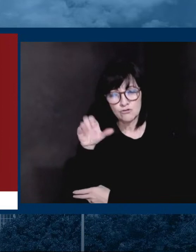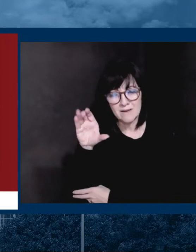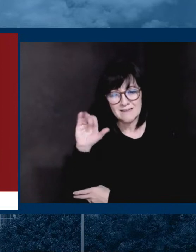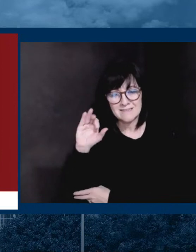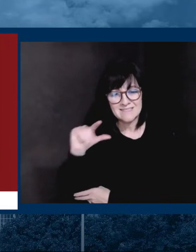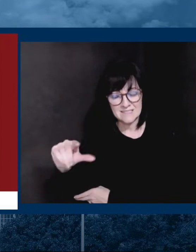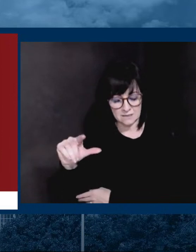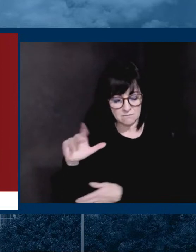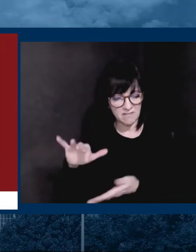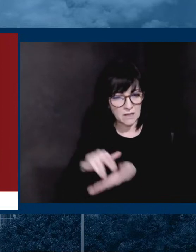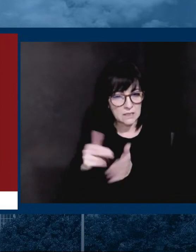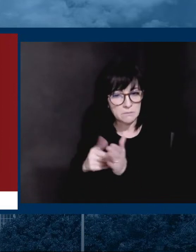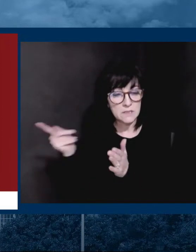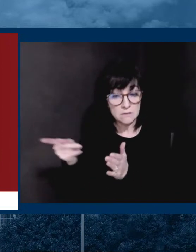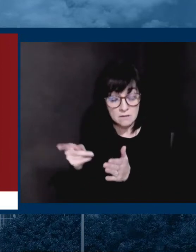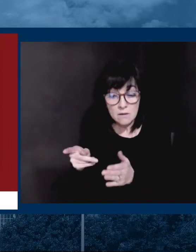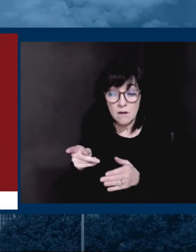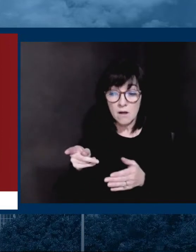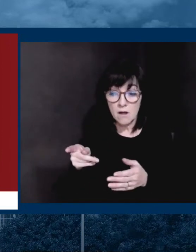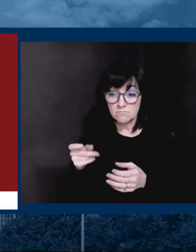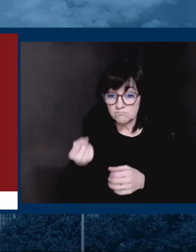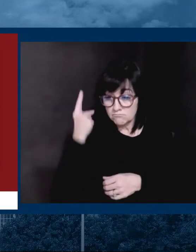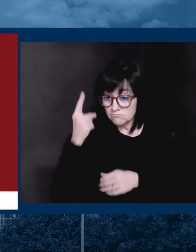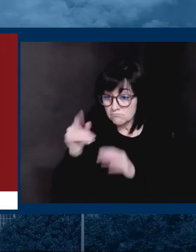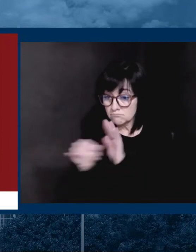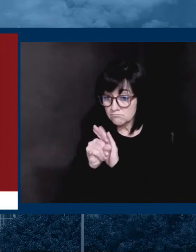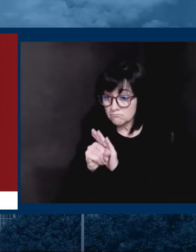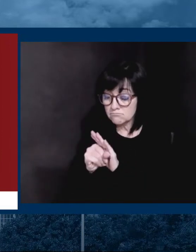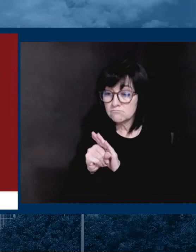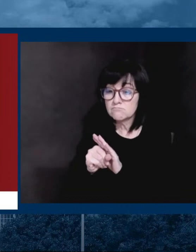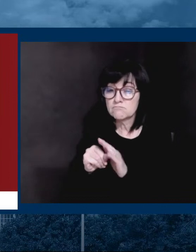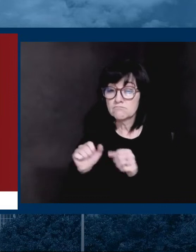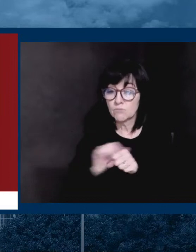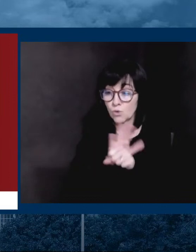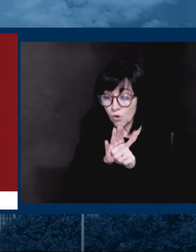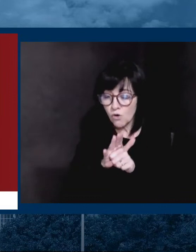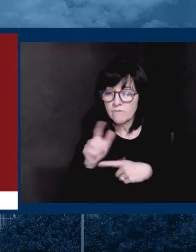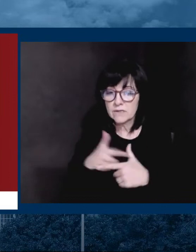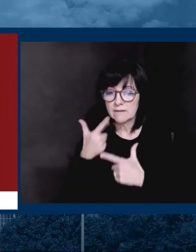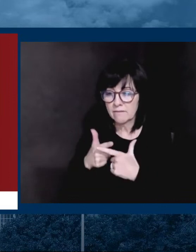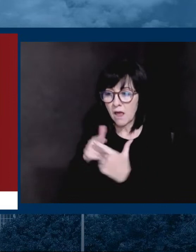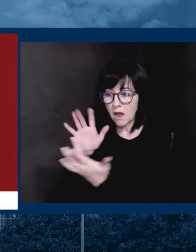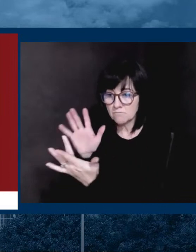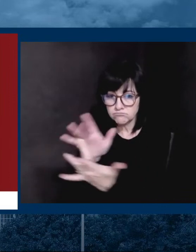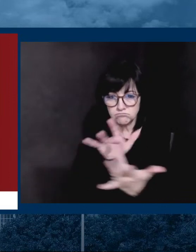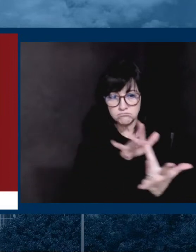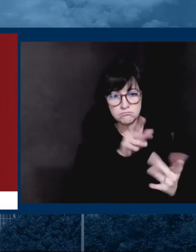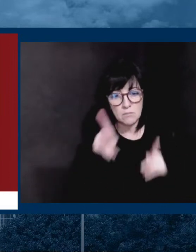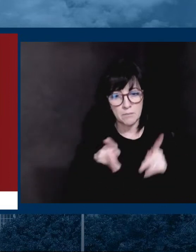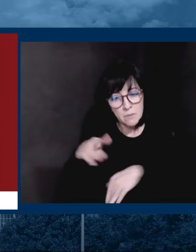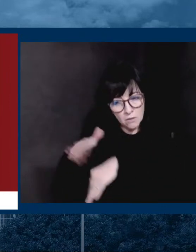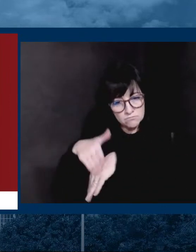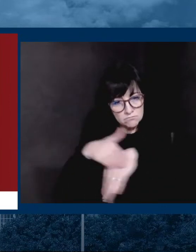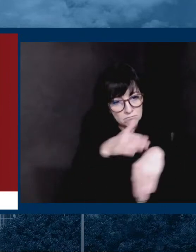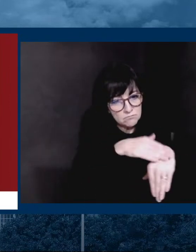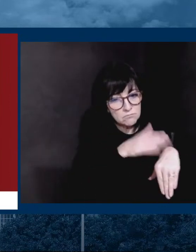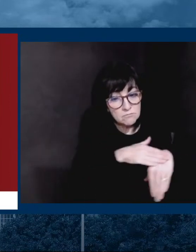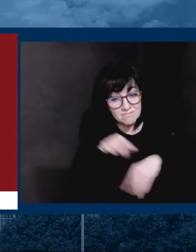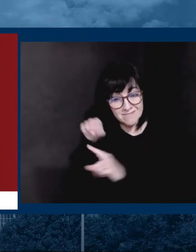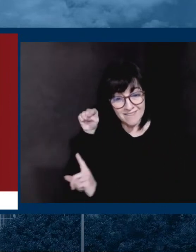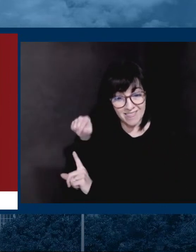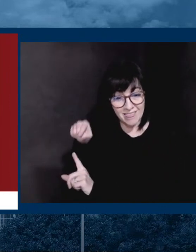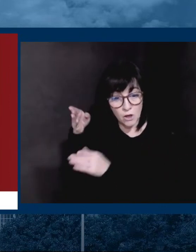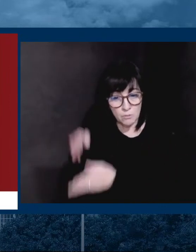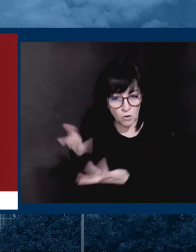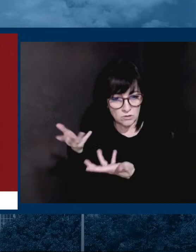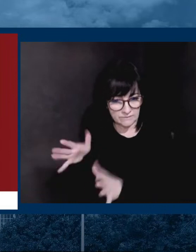and the contacts that have to be made to protect those who may have been exposed to somebody who's COVID-19 positive.